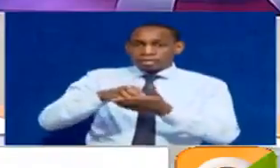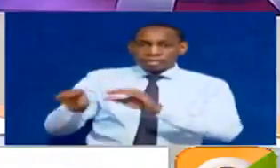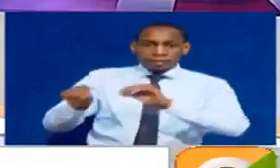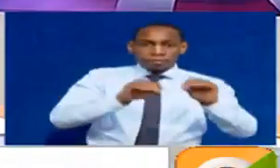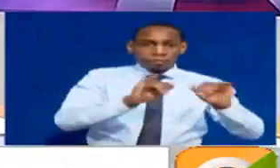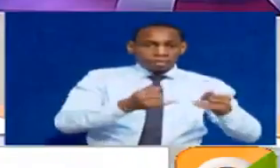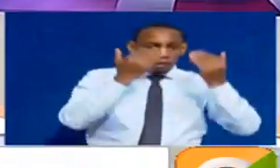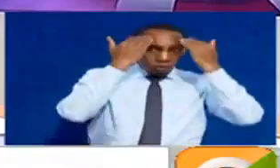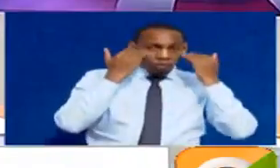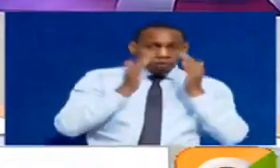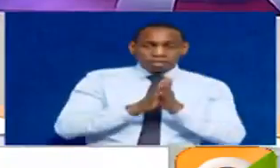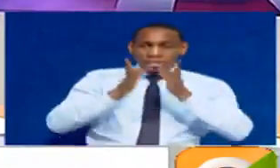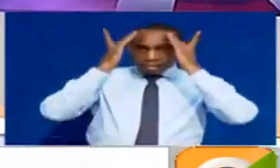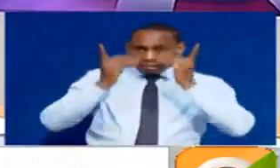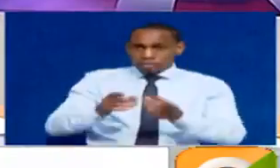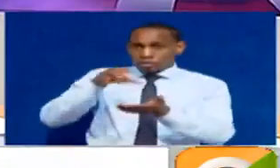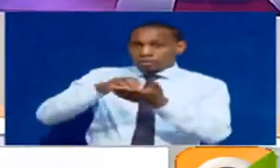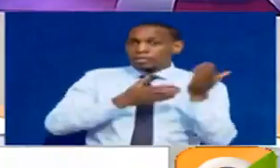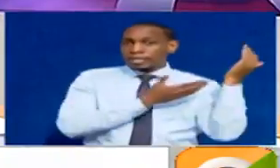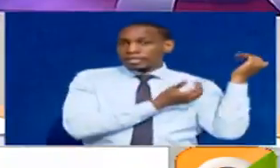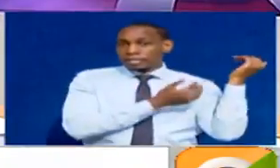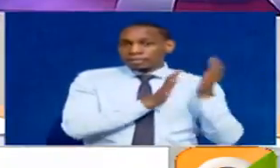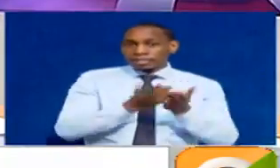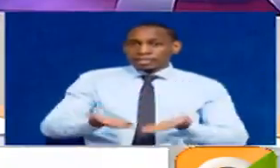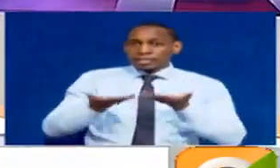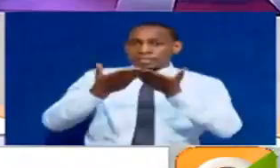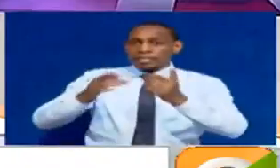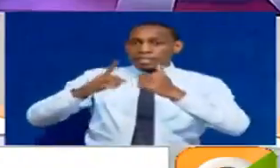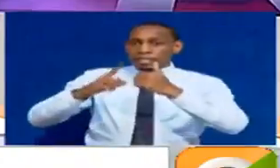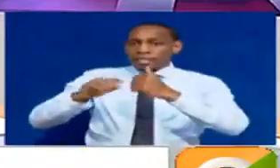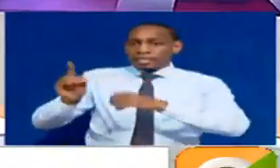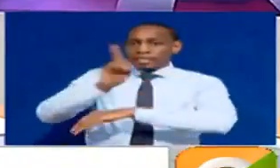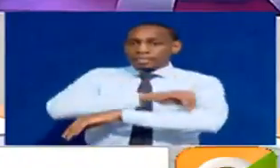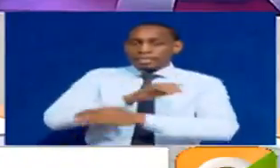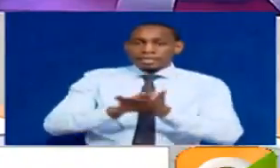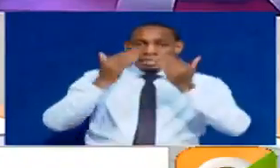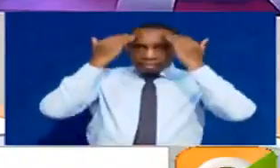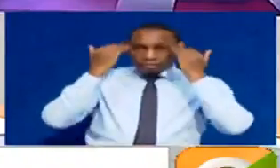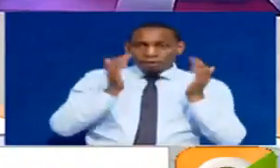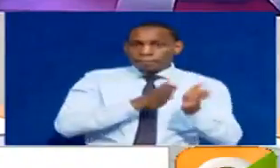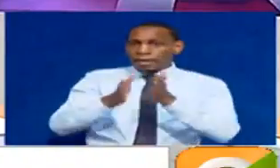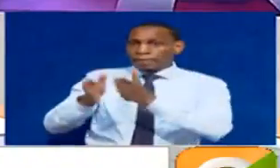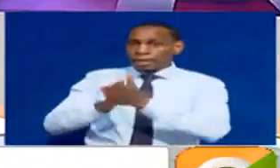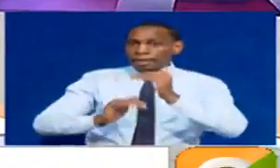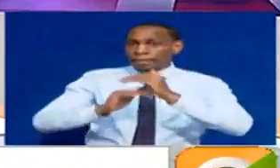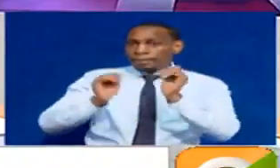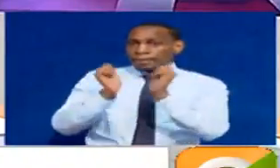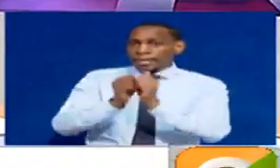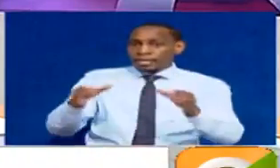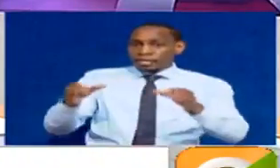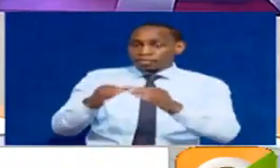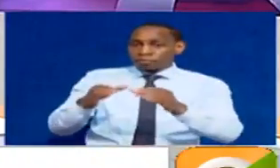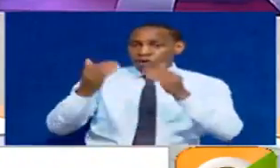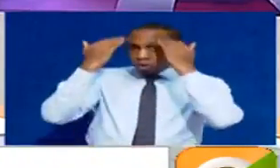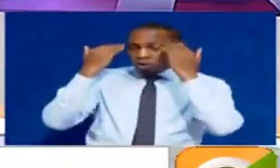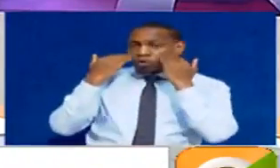to the new courts, rulings of cases is expected to be given within 60 days. Now, the judiciary plans to have at least 10 small